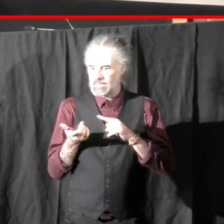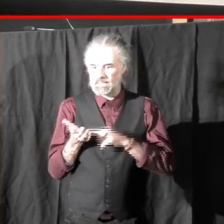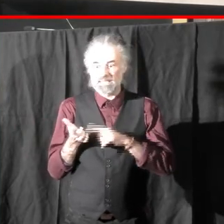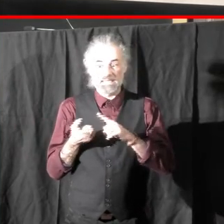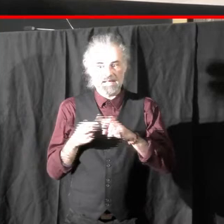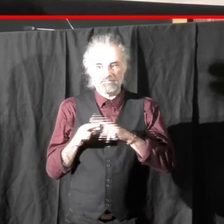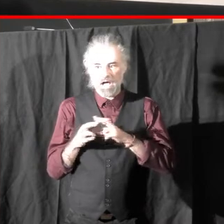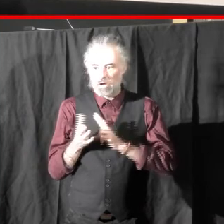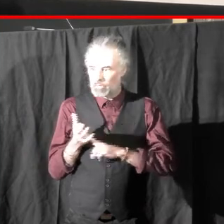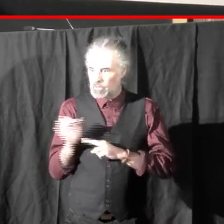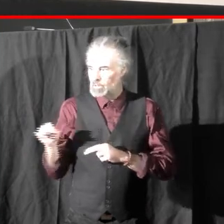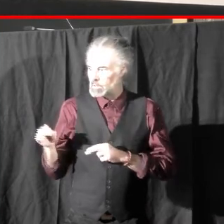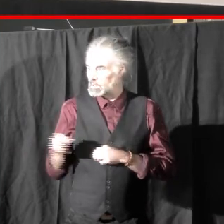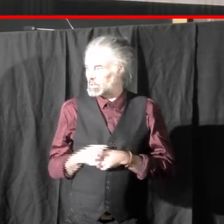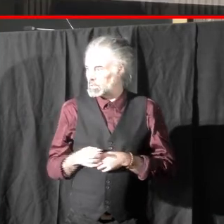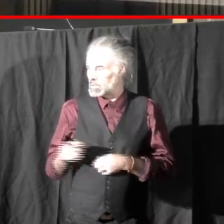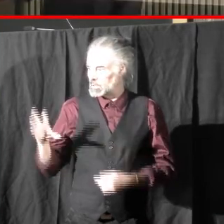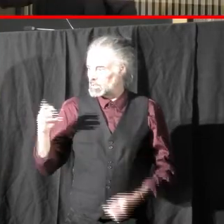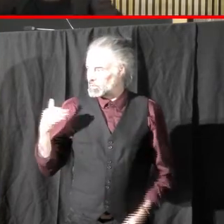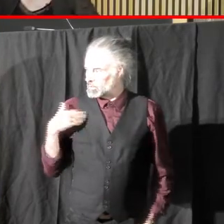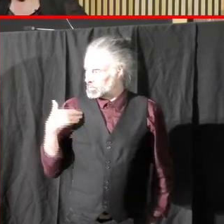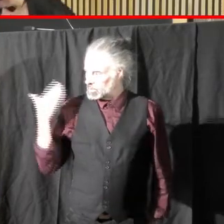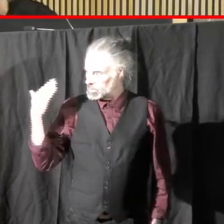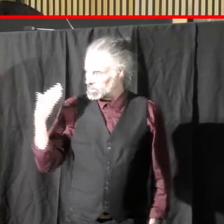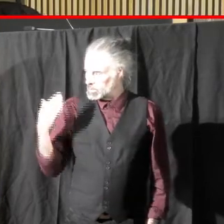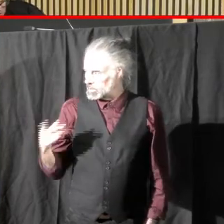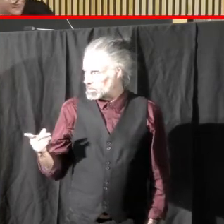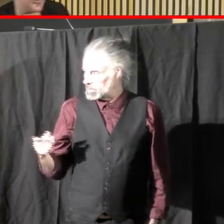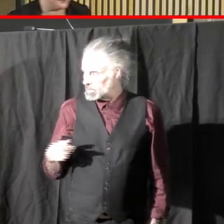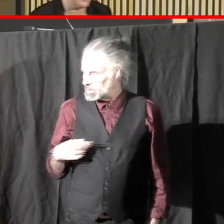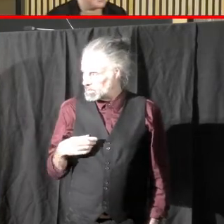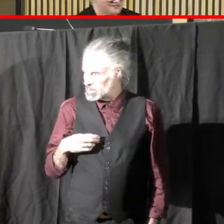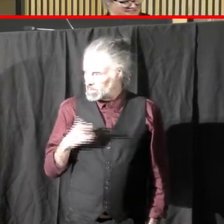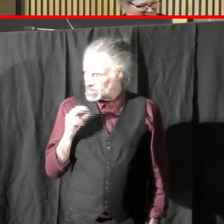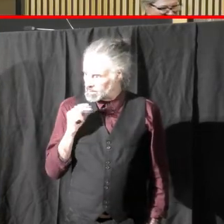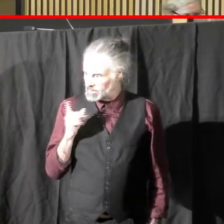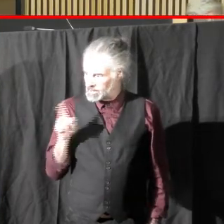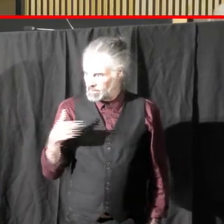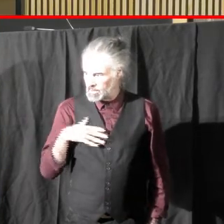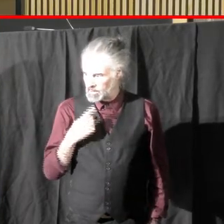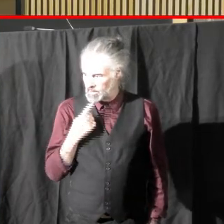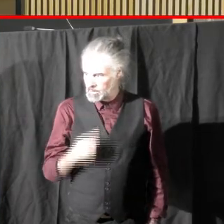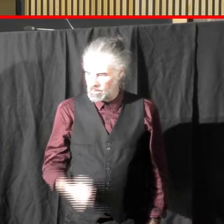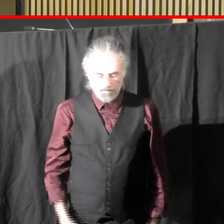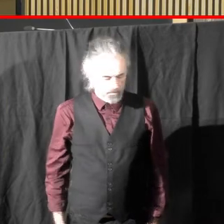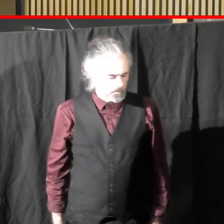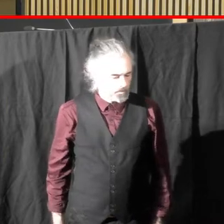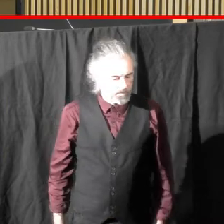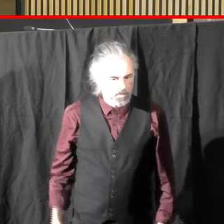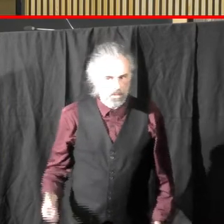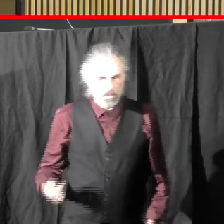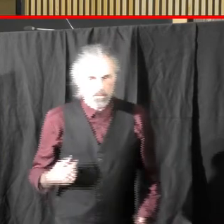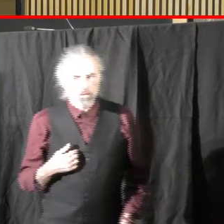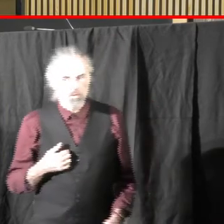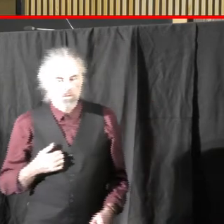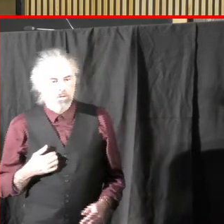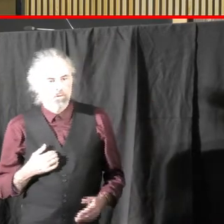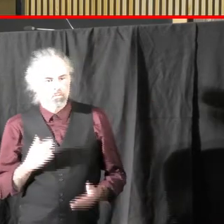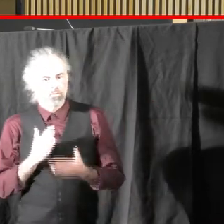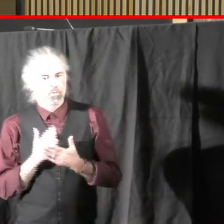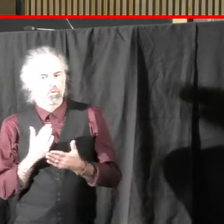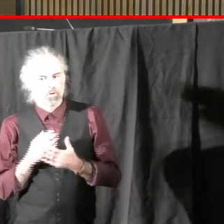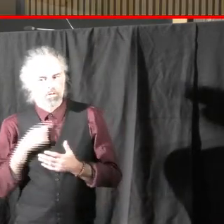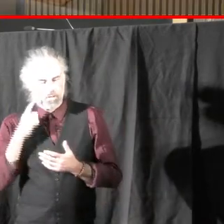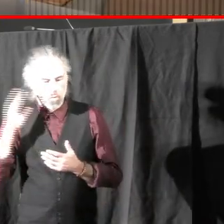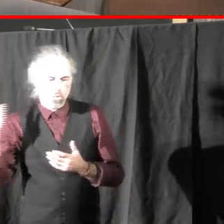Yes. Oh my gosh, someone has to speak and I can't ignore the hand anymore. So what do you want to say? To be honest, I think it's kind of all of